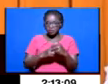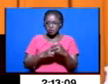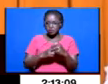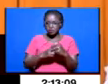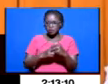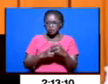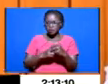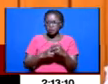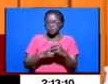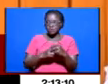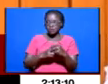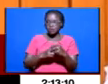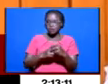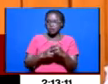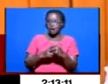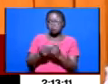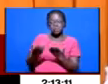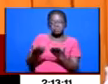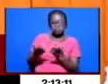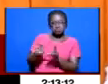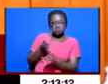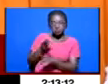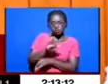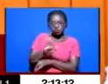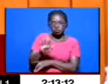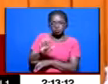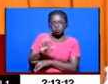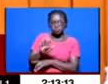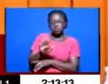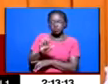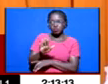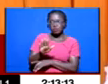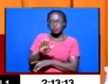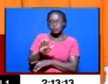I will be persuading you in this